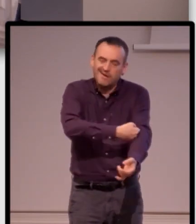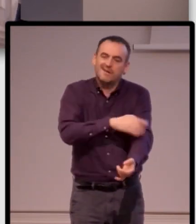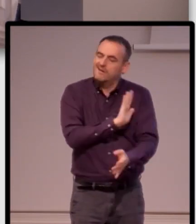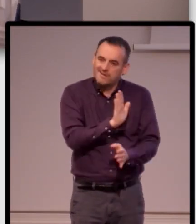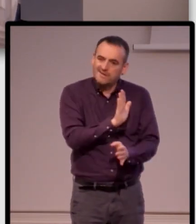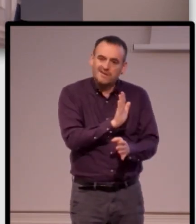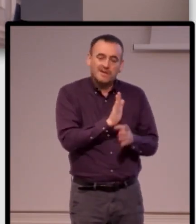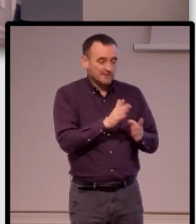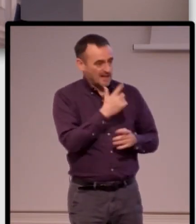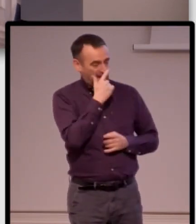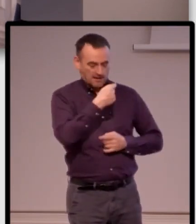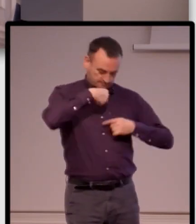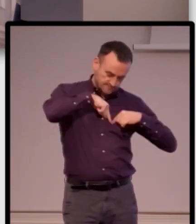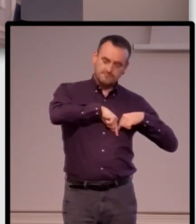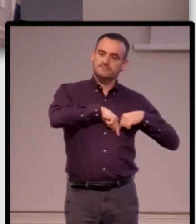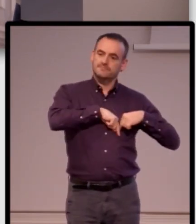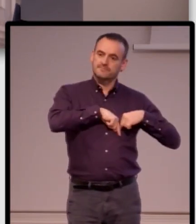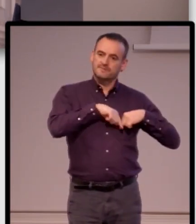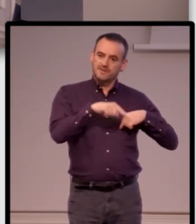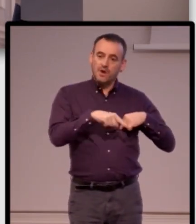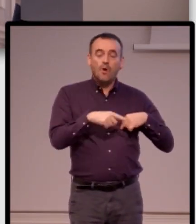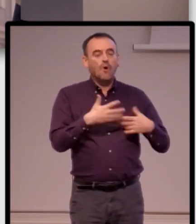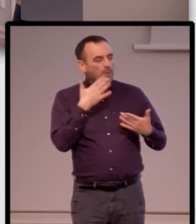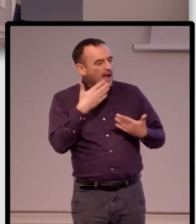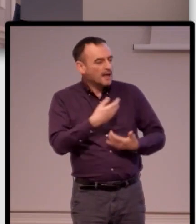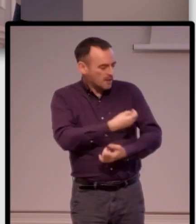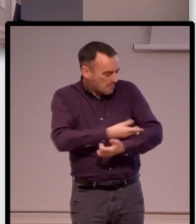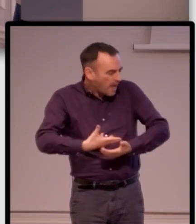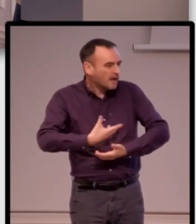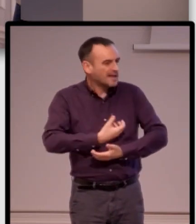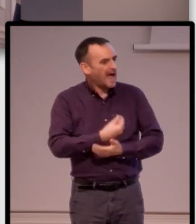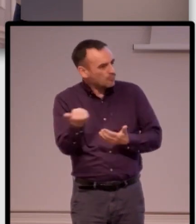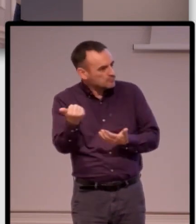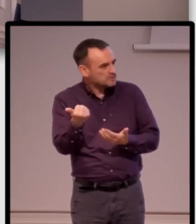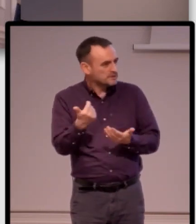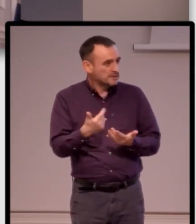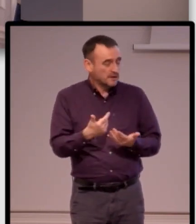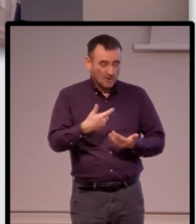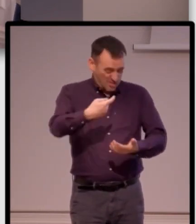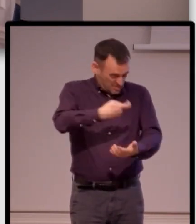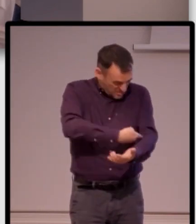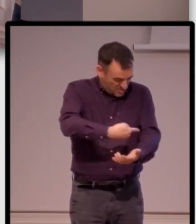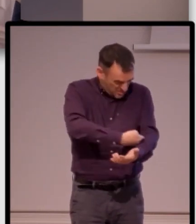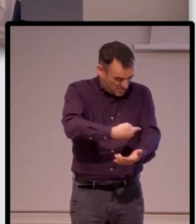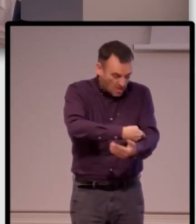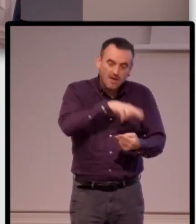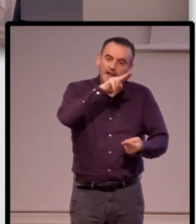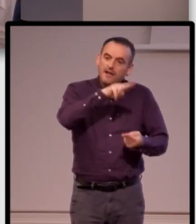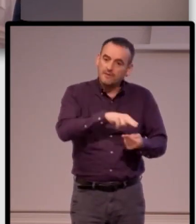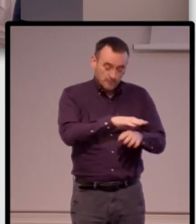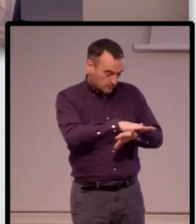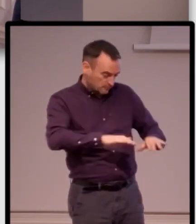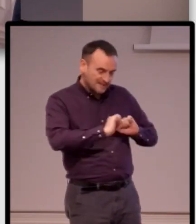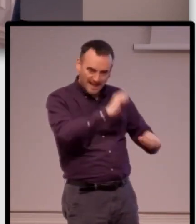medicine administered or blood taken. So this really helps in